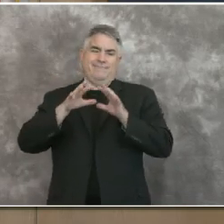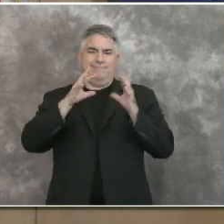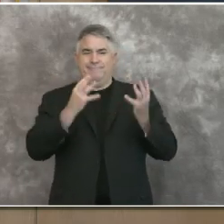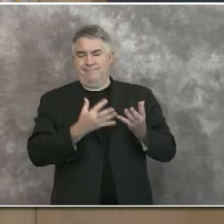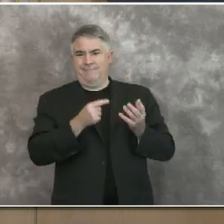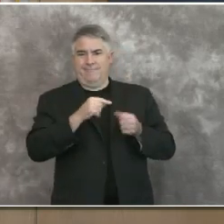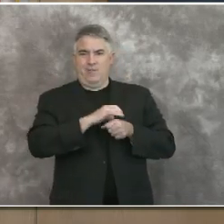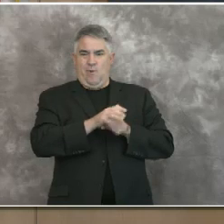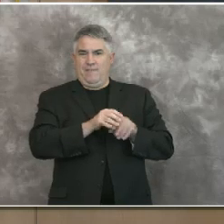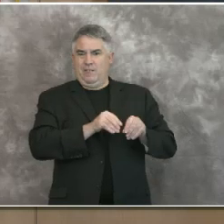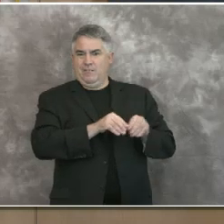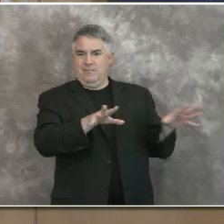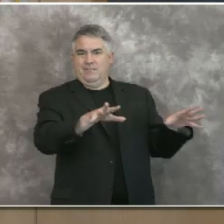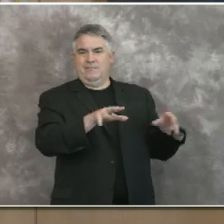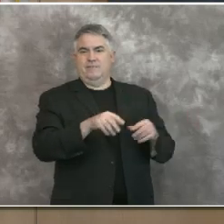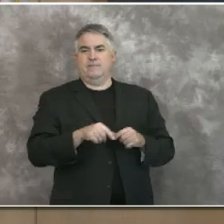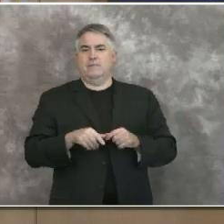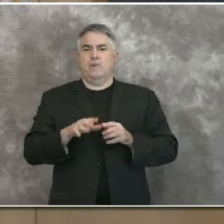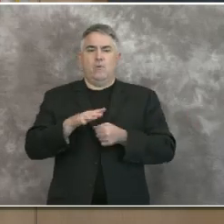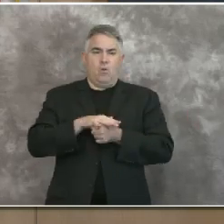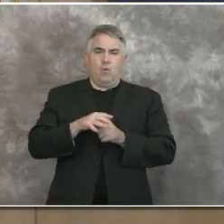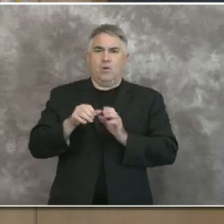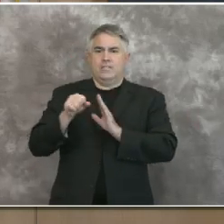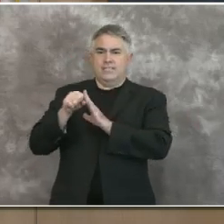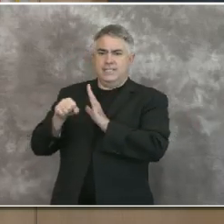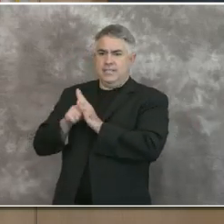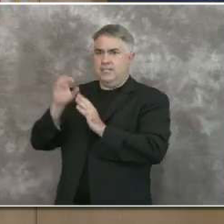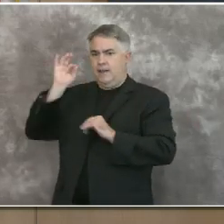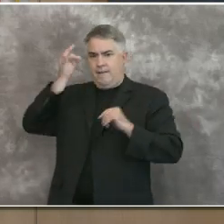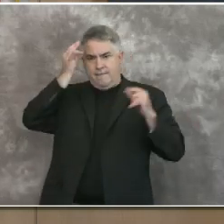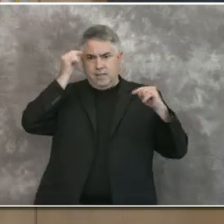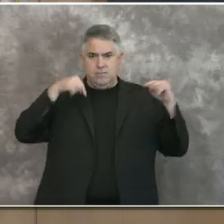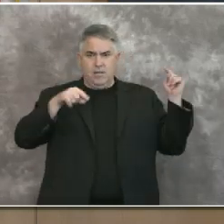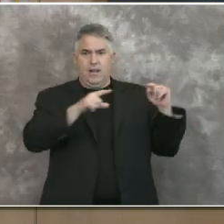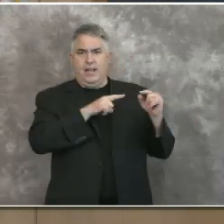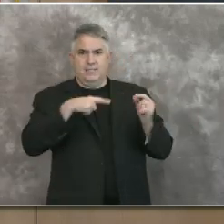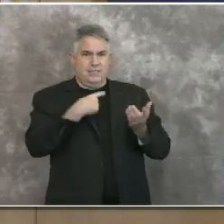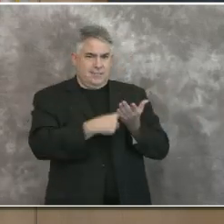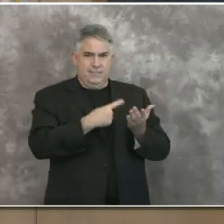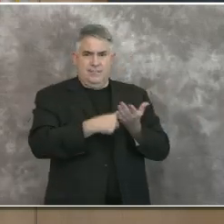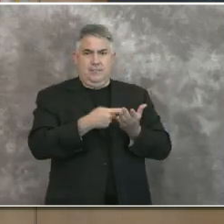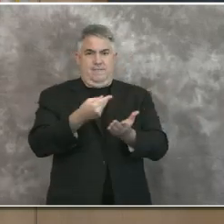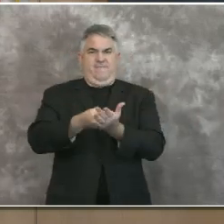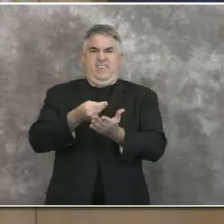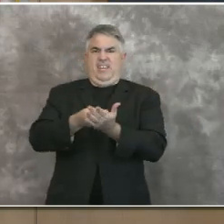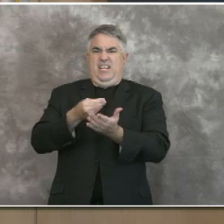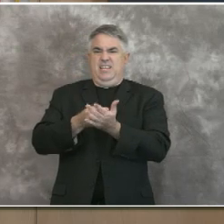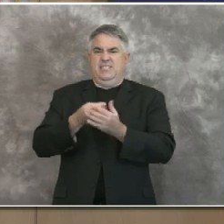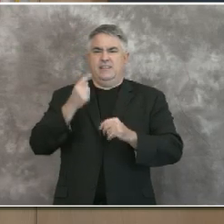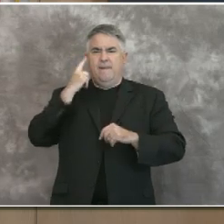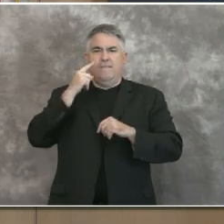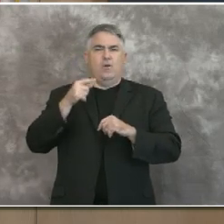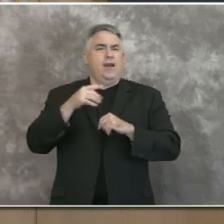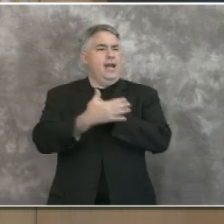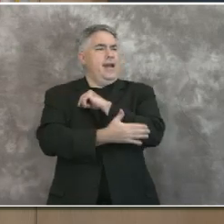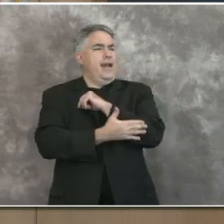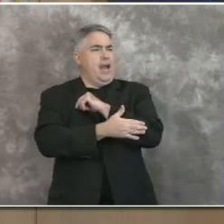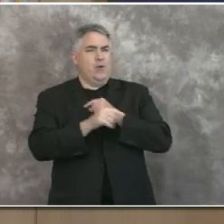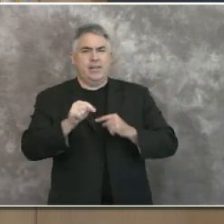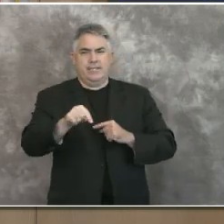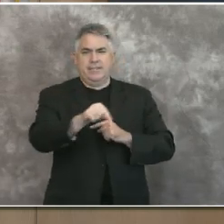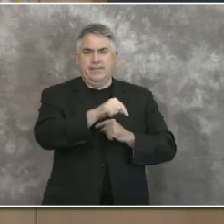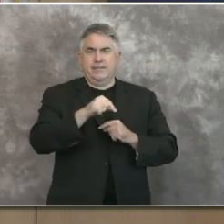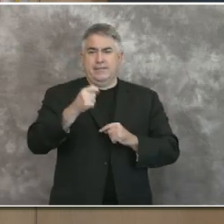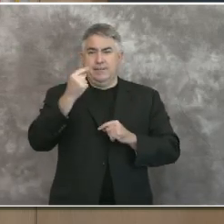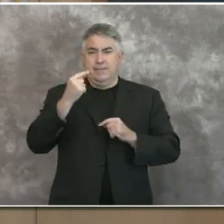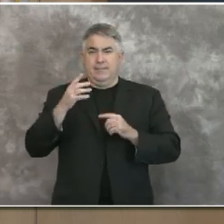this response. And while federal legislation was approved providing funding for counties and large cities such as the city of San